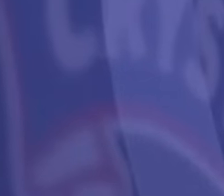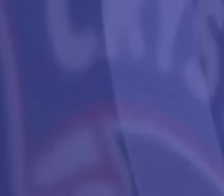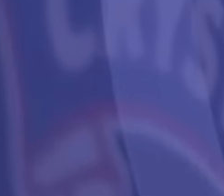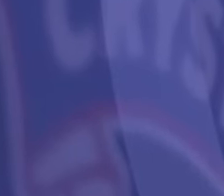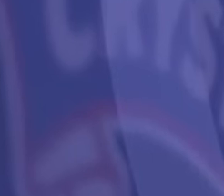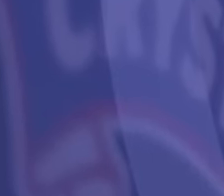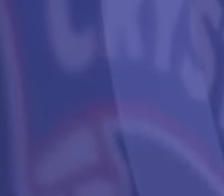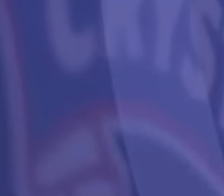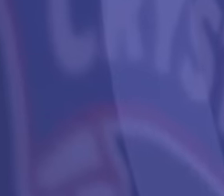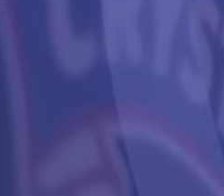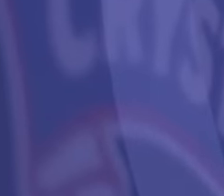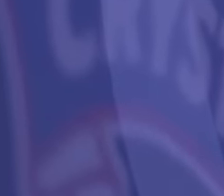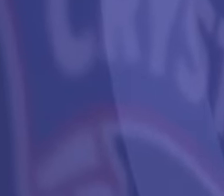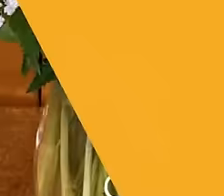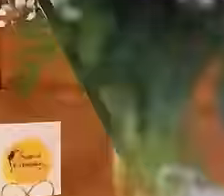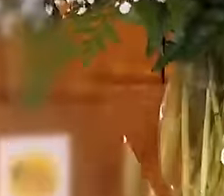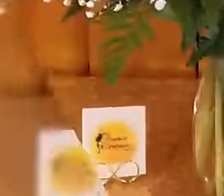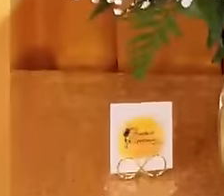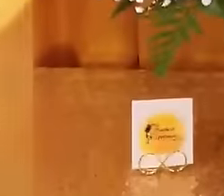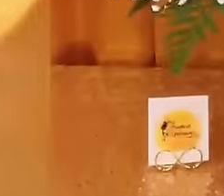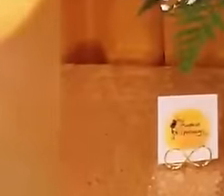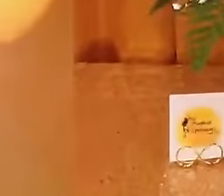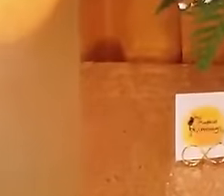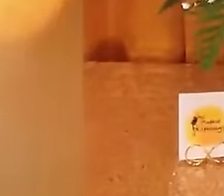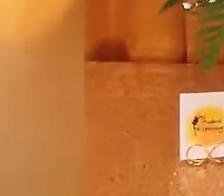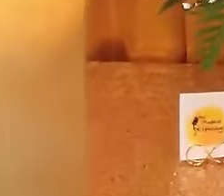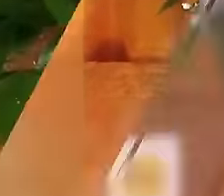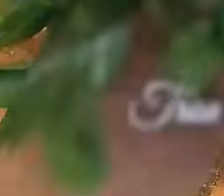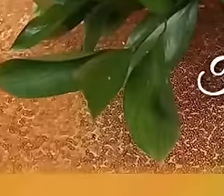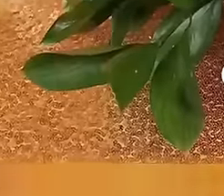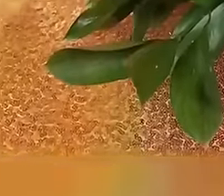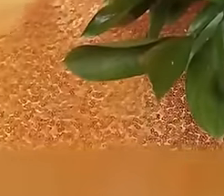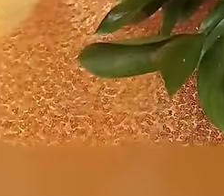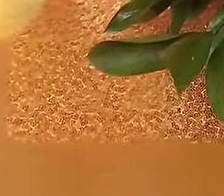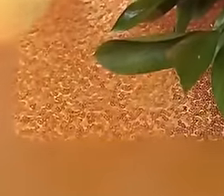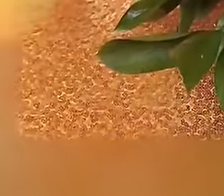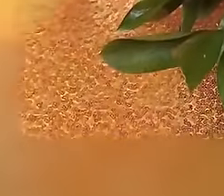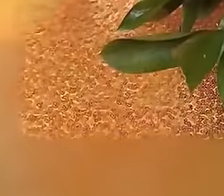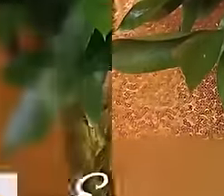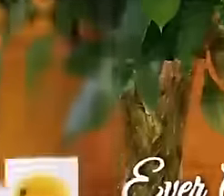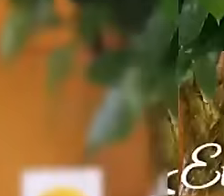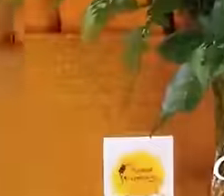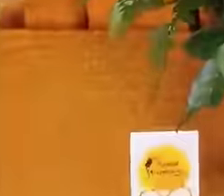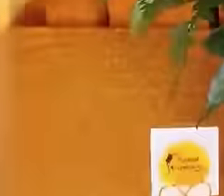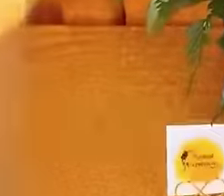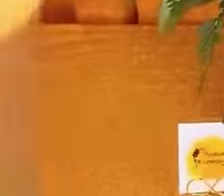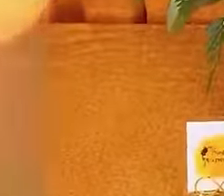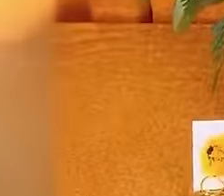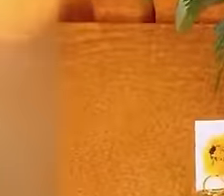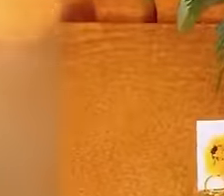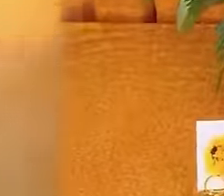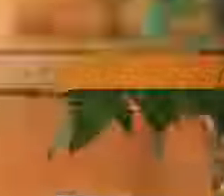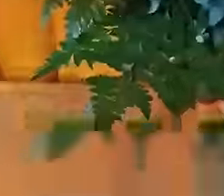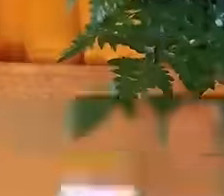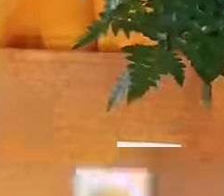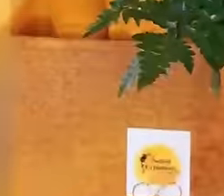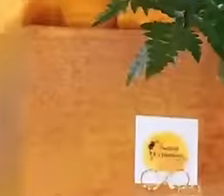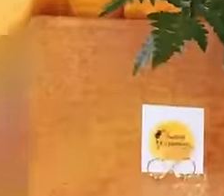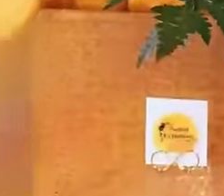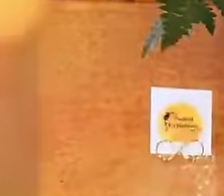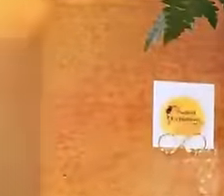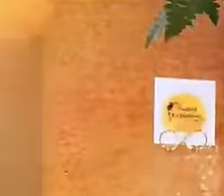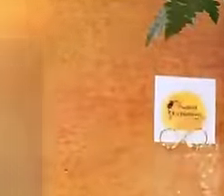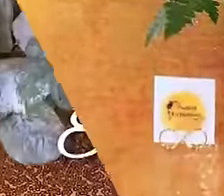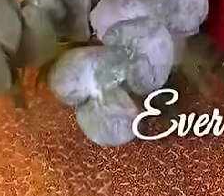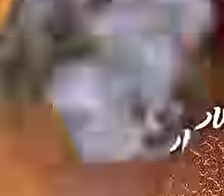sports. Magical Expressions Limited is the largest local importer and distributor of fresh cut stamps, offering the widest range of beautiful flowers at